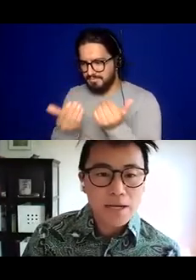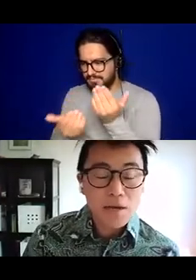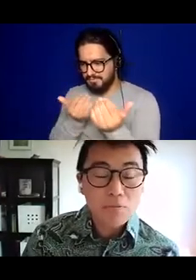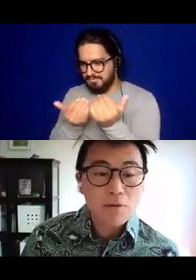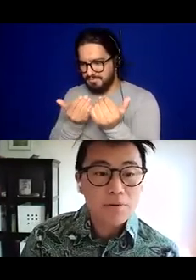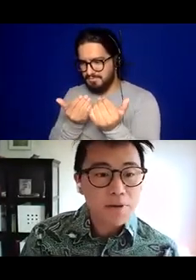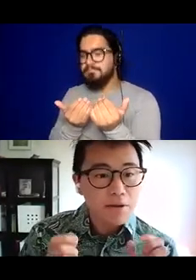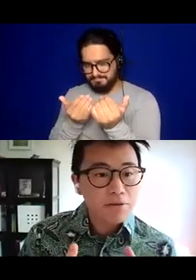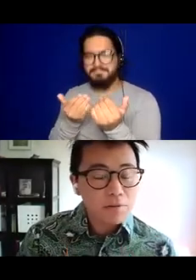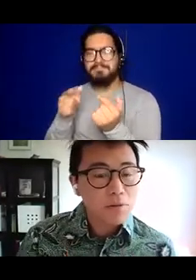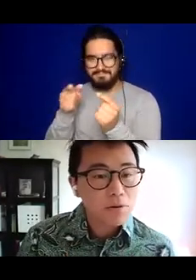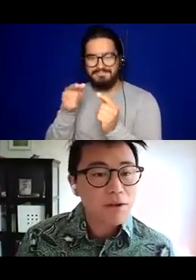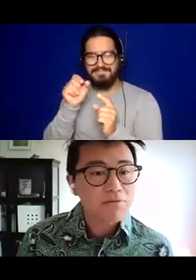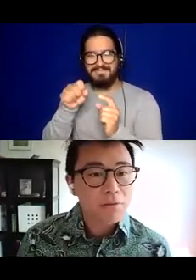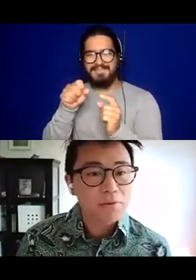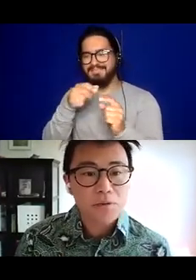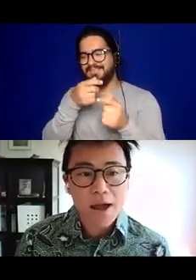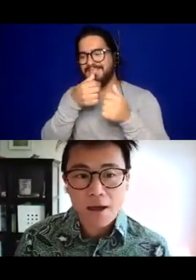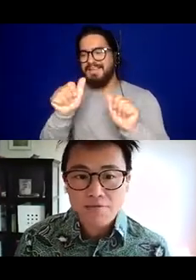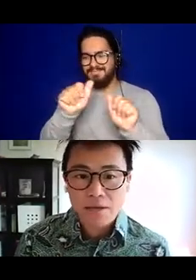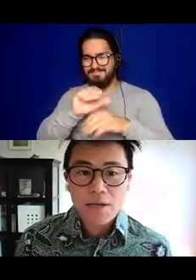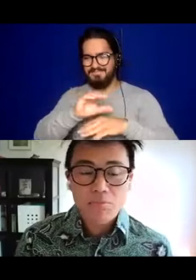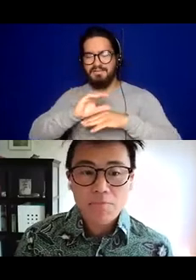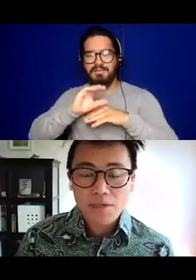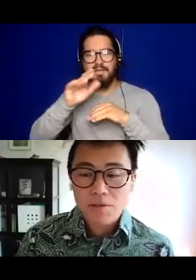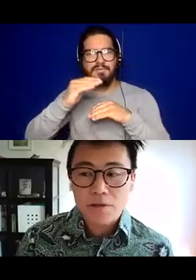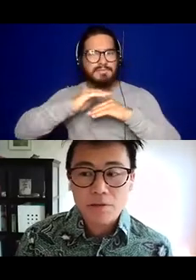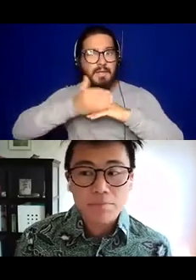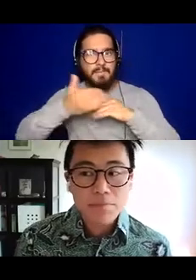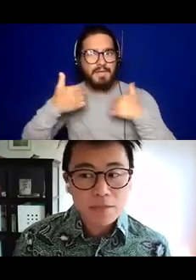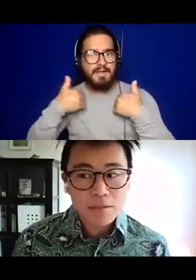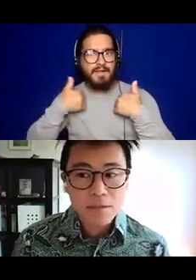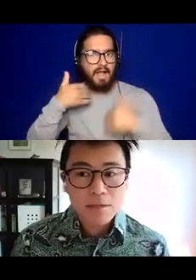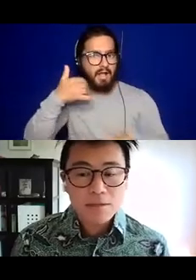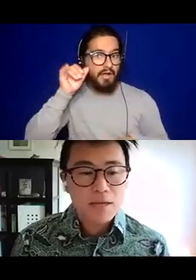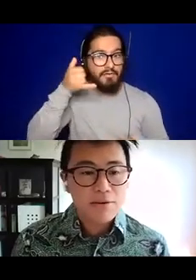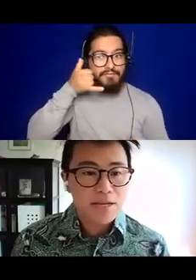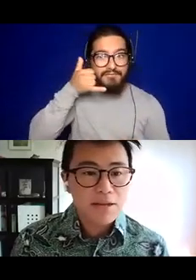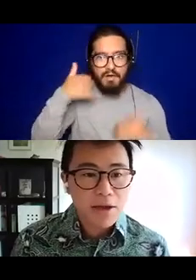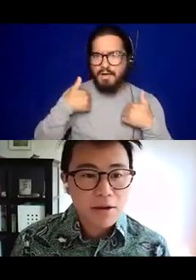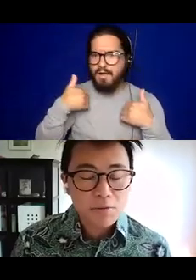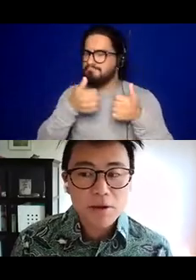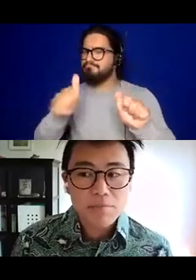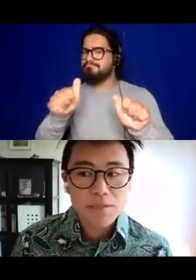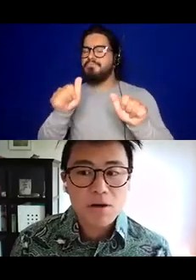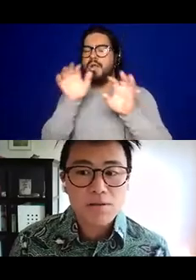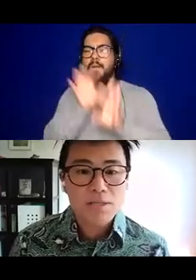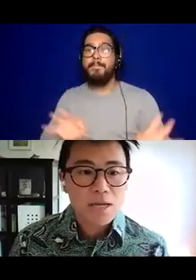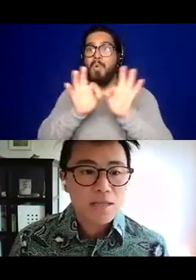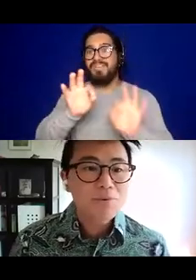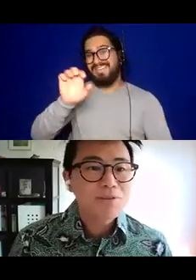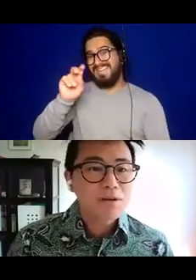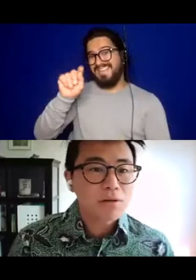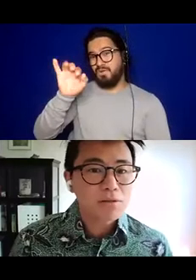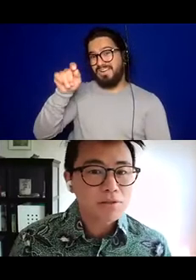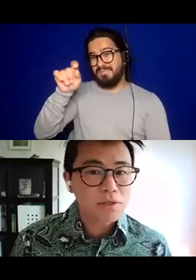do hands-on work with whatever computer and phone you have, and we'll make sure they're encrypted, that they have an antivirus program installed,